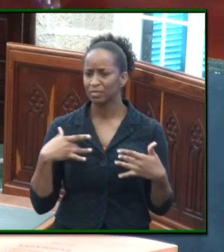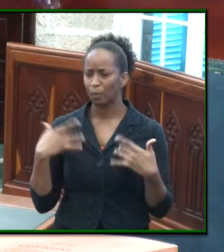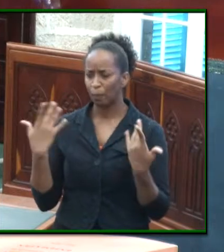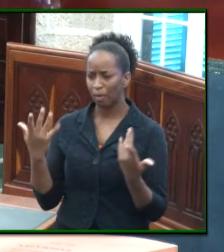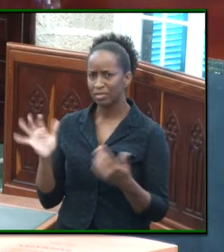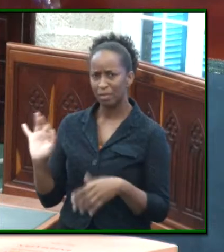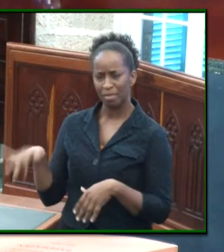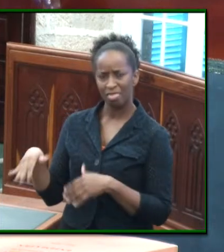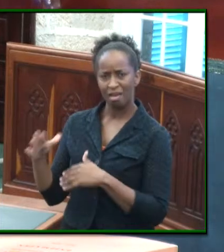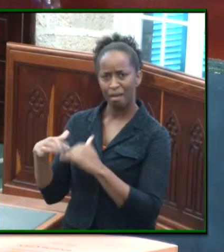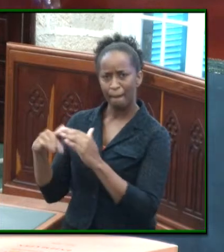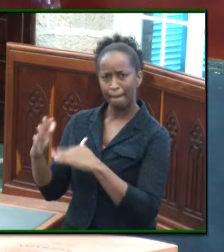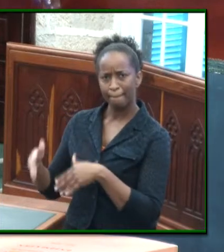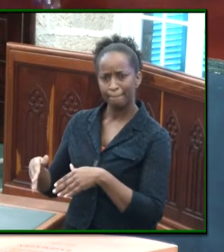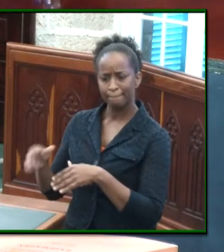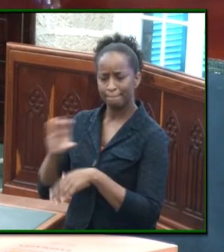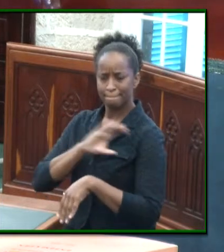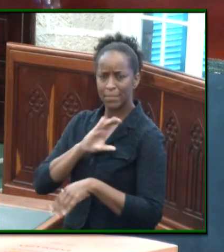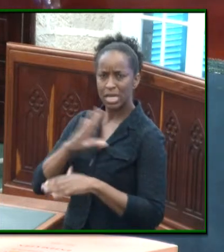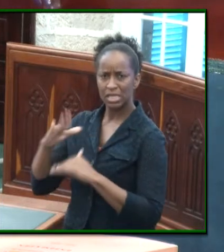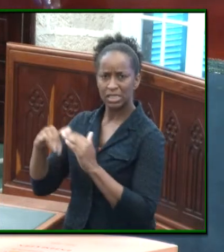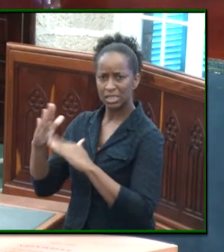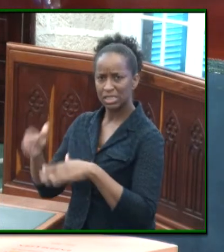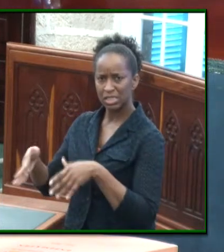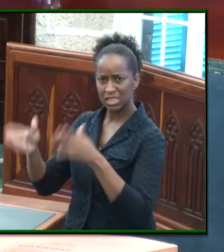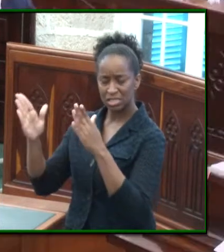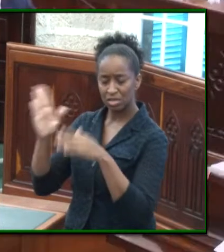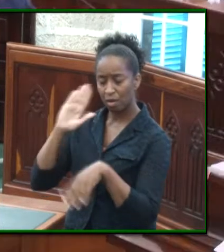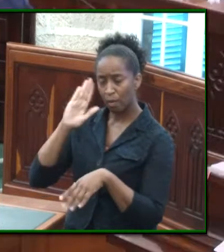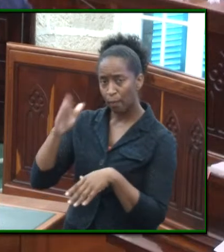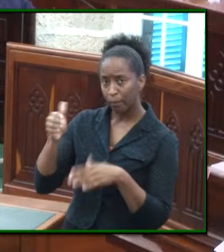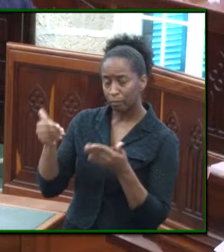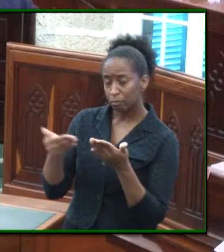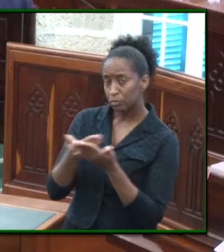the police station and the Magistrates Court.